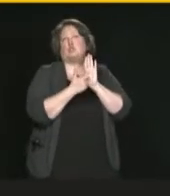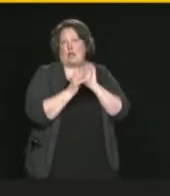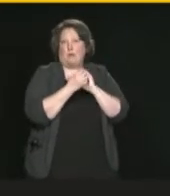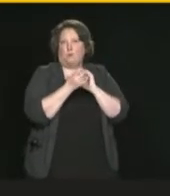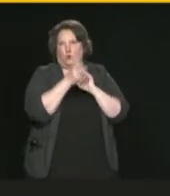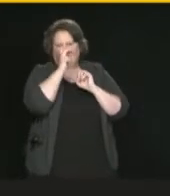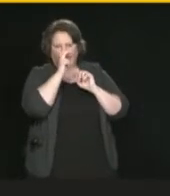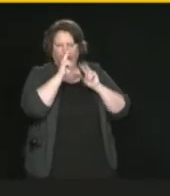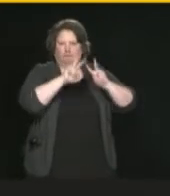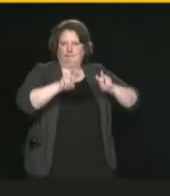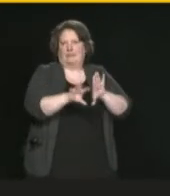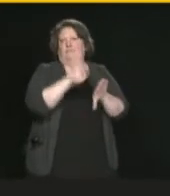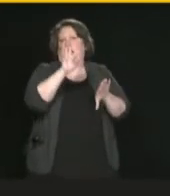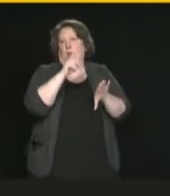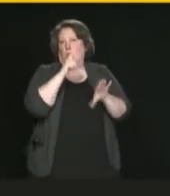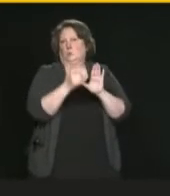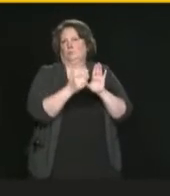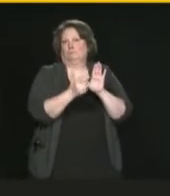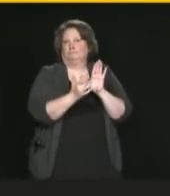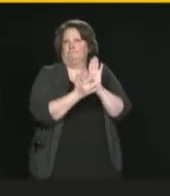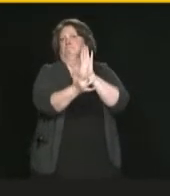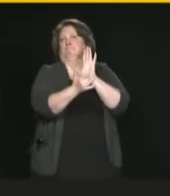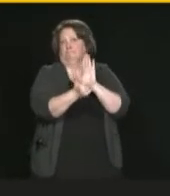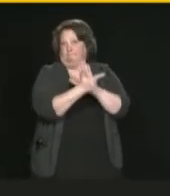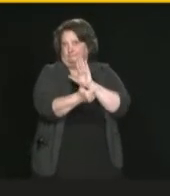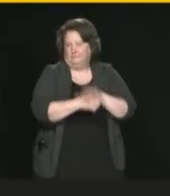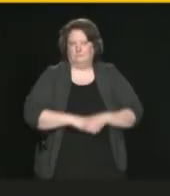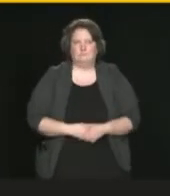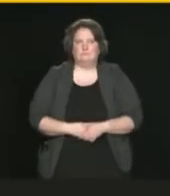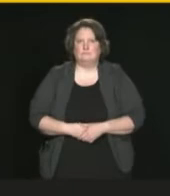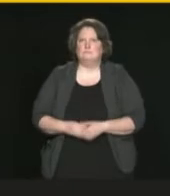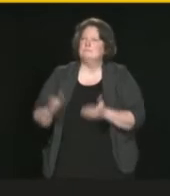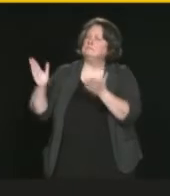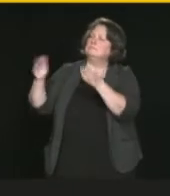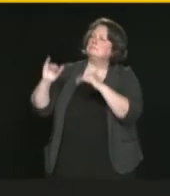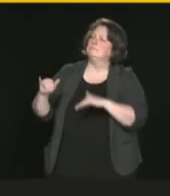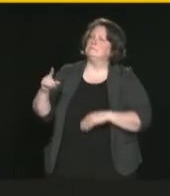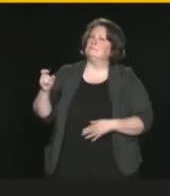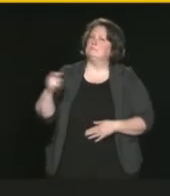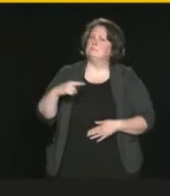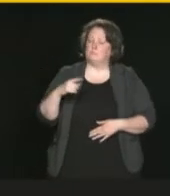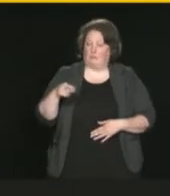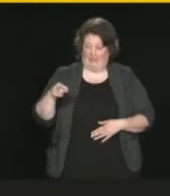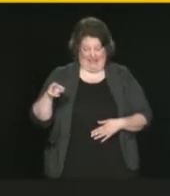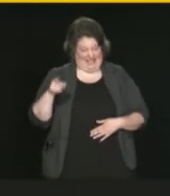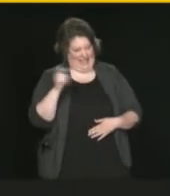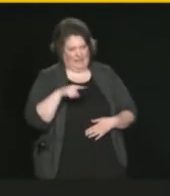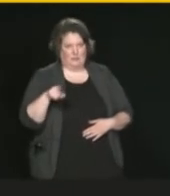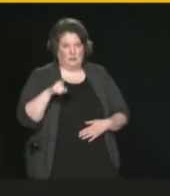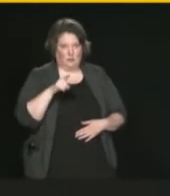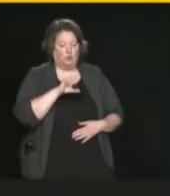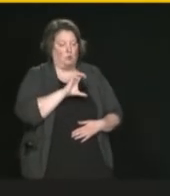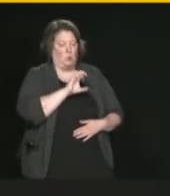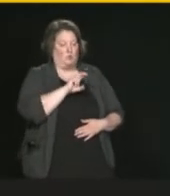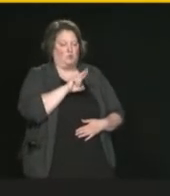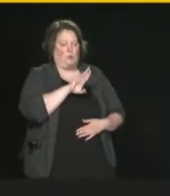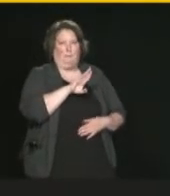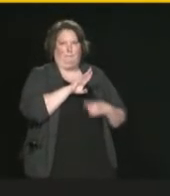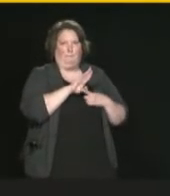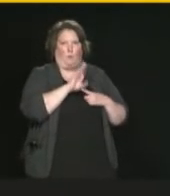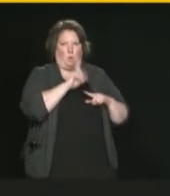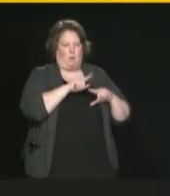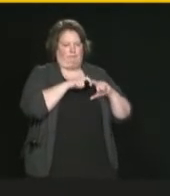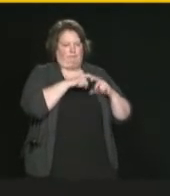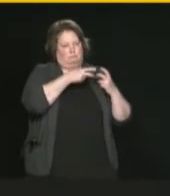I understand. And with respect to the transition from the CERB to the wage subsidy, I know you